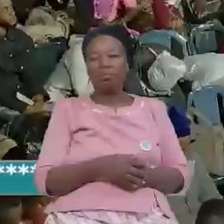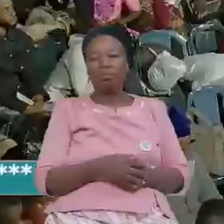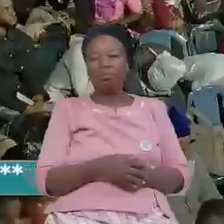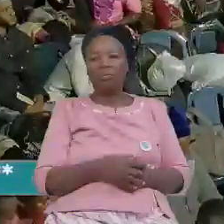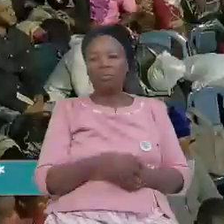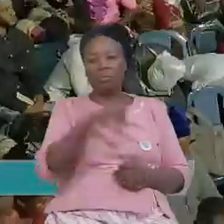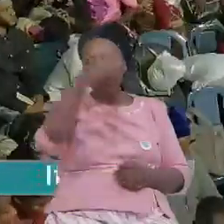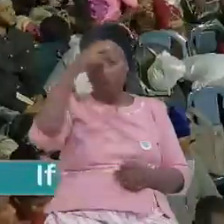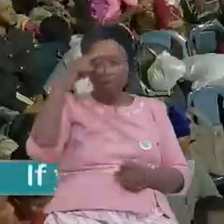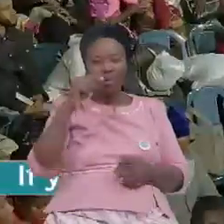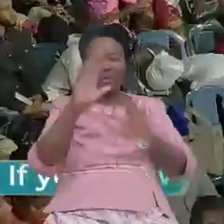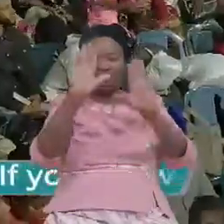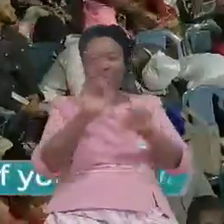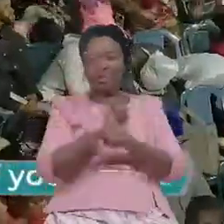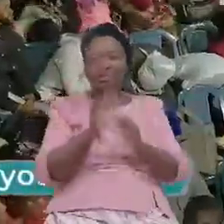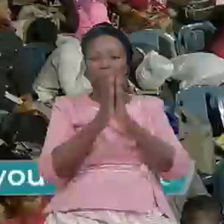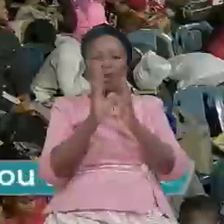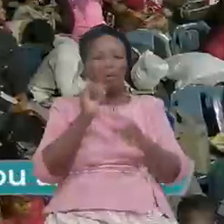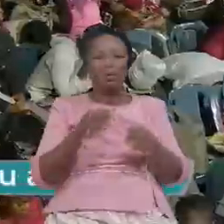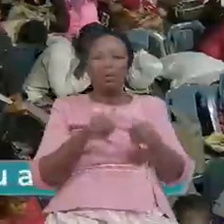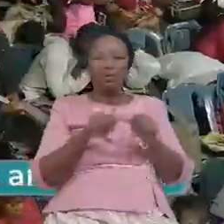Because miracle prayer will follow now.